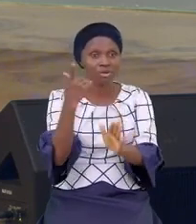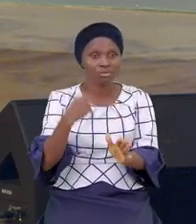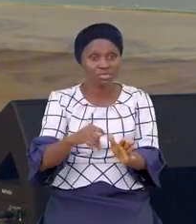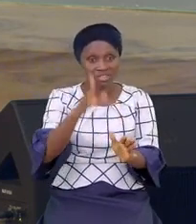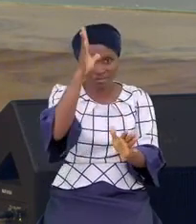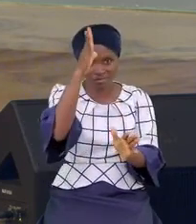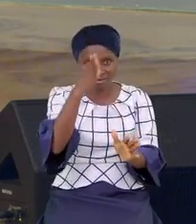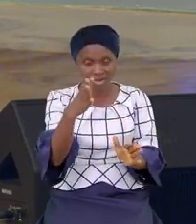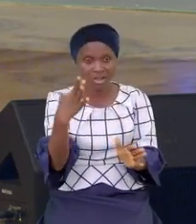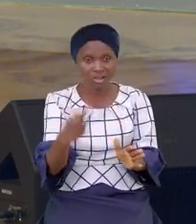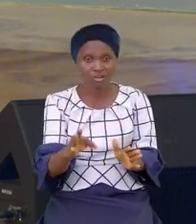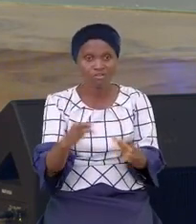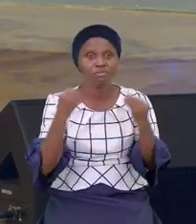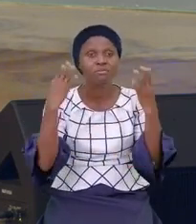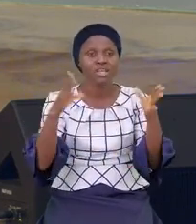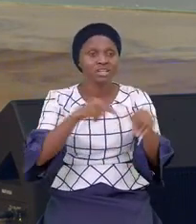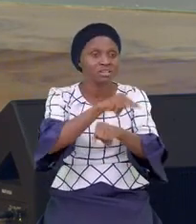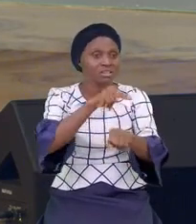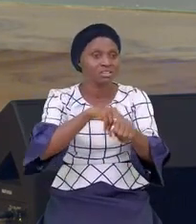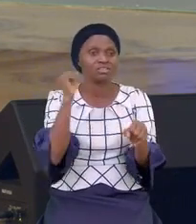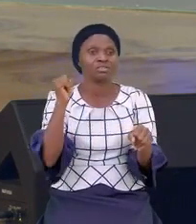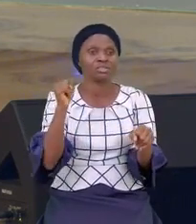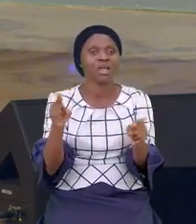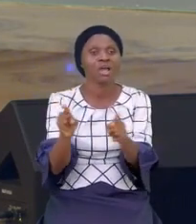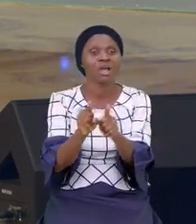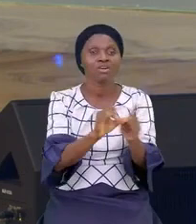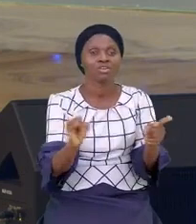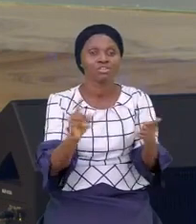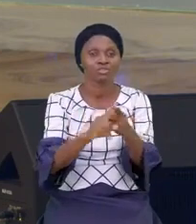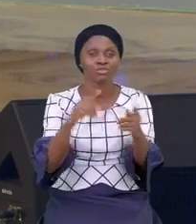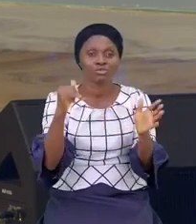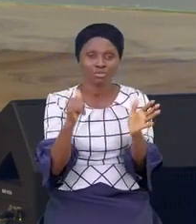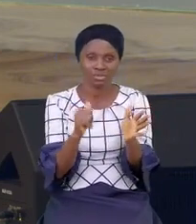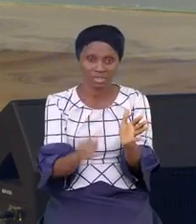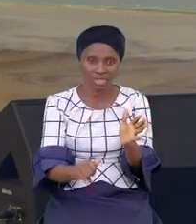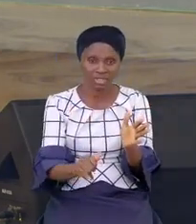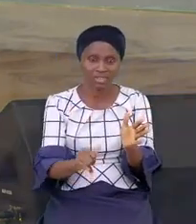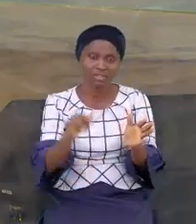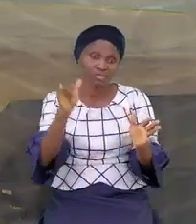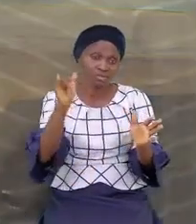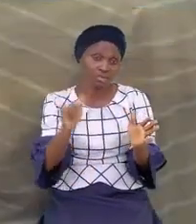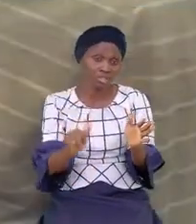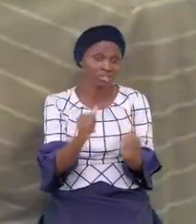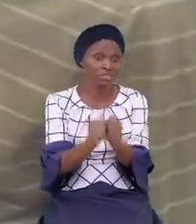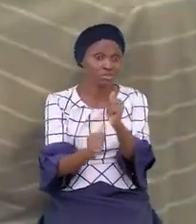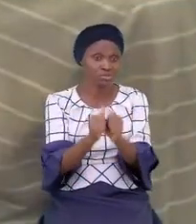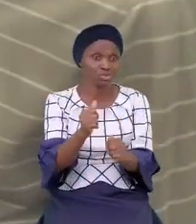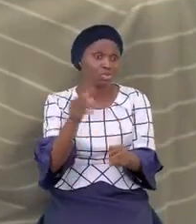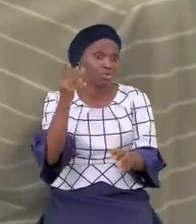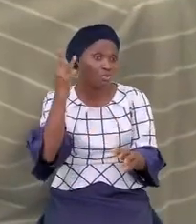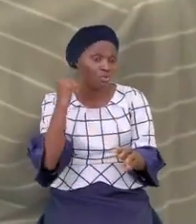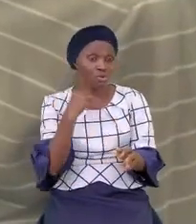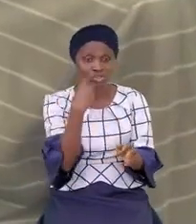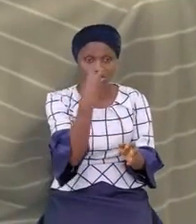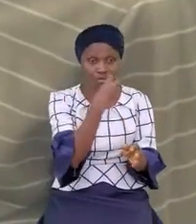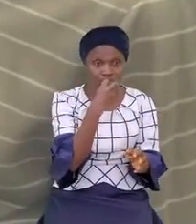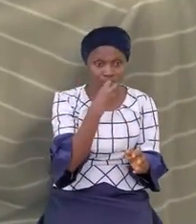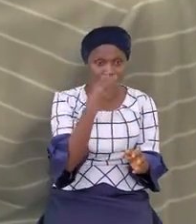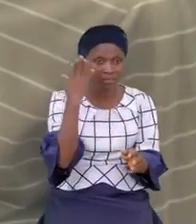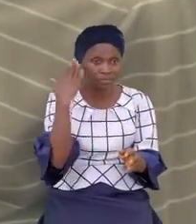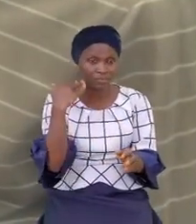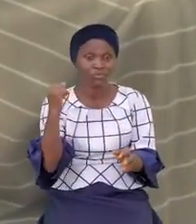become the father of many nations, according to that which was